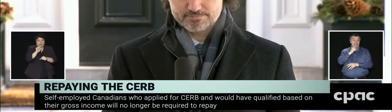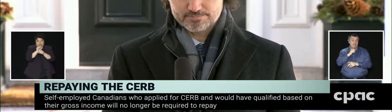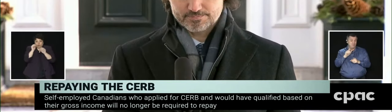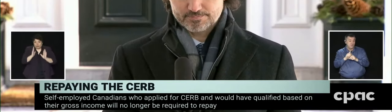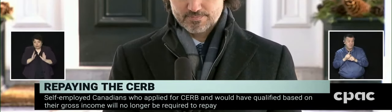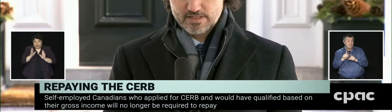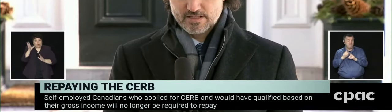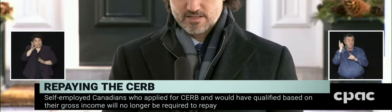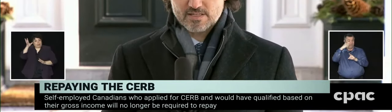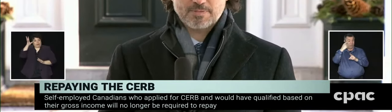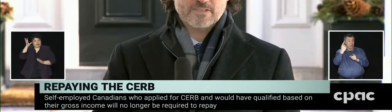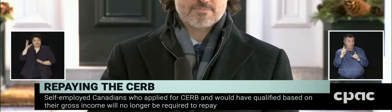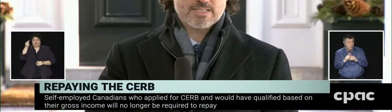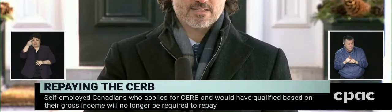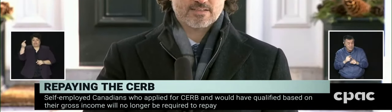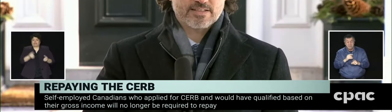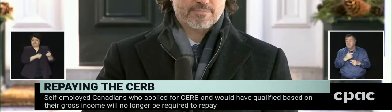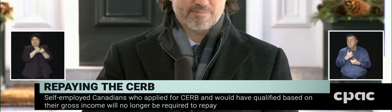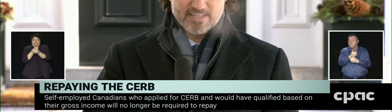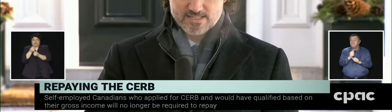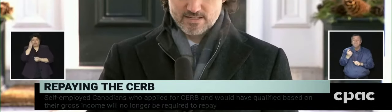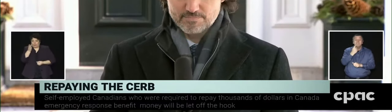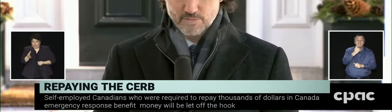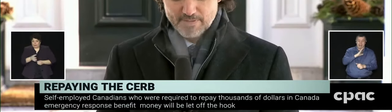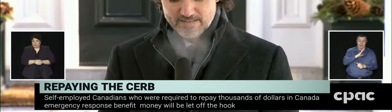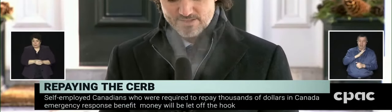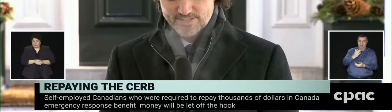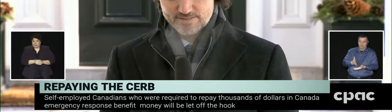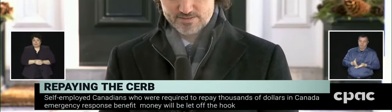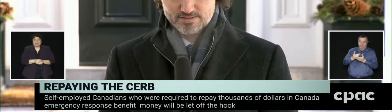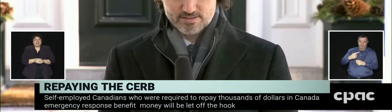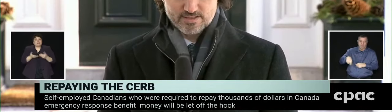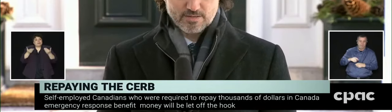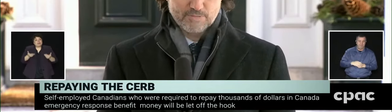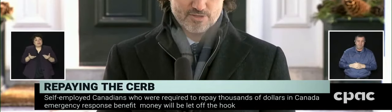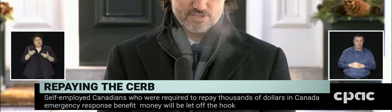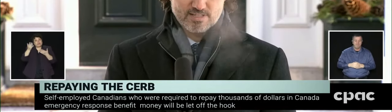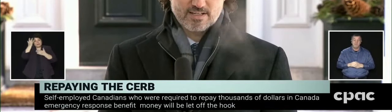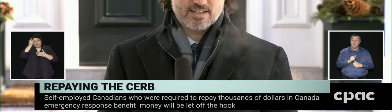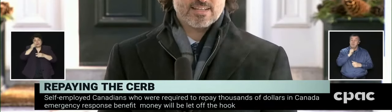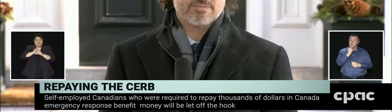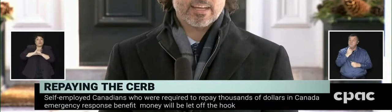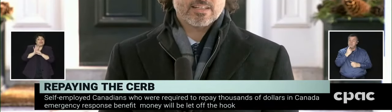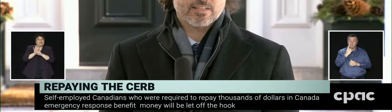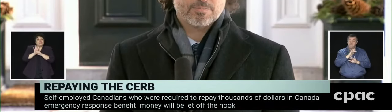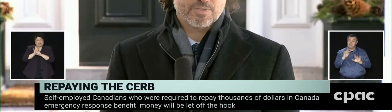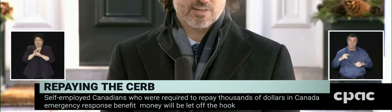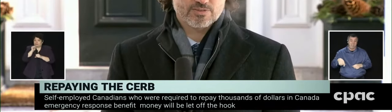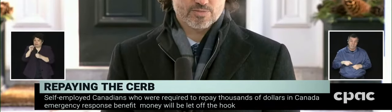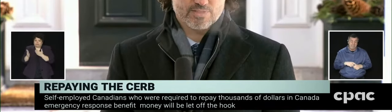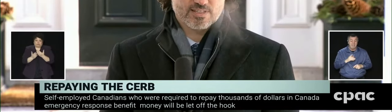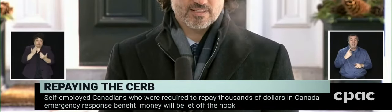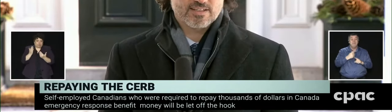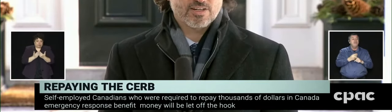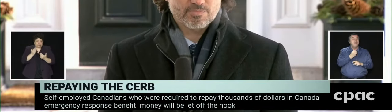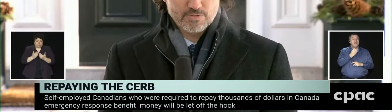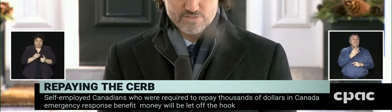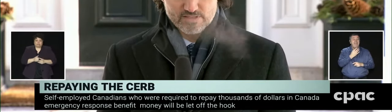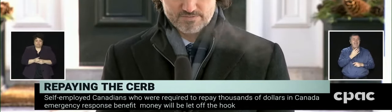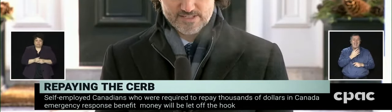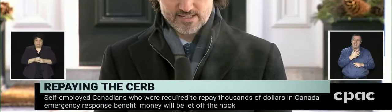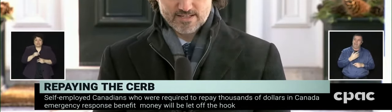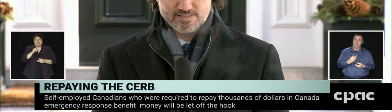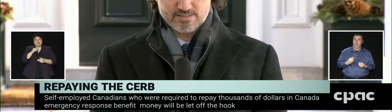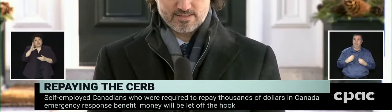back. Cette pandémie n'est pas facile pour personne. En plus, l'hiver peut rendre tout ça encore